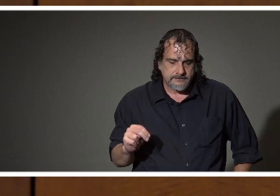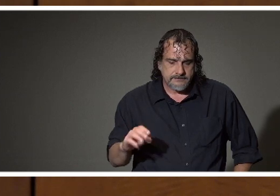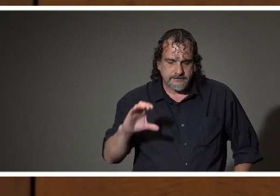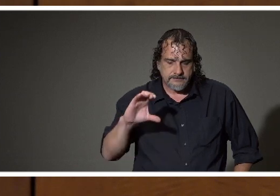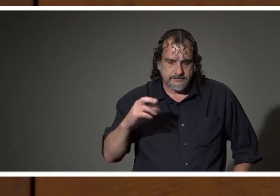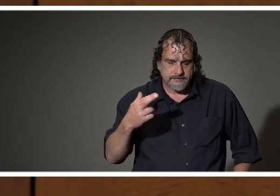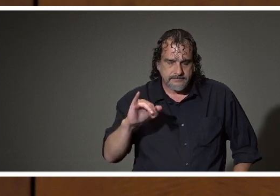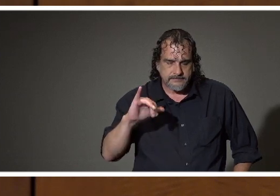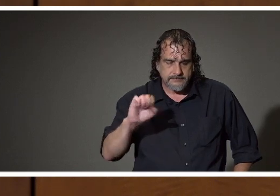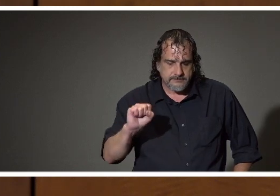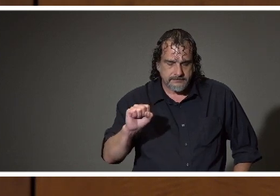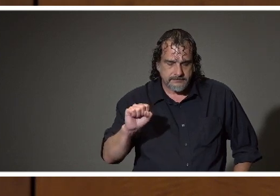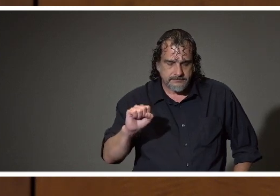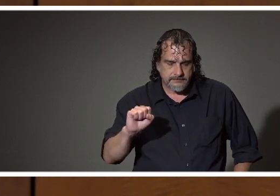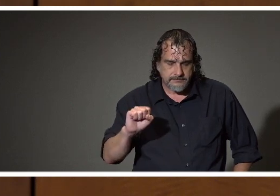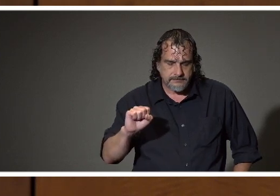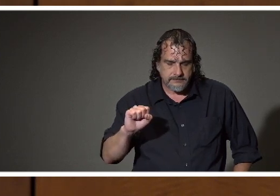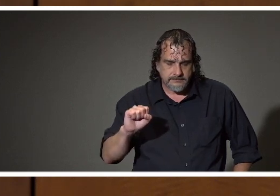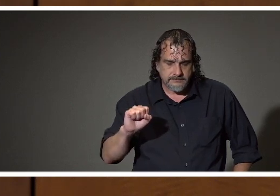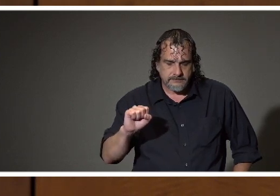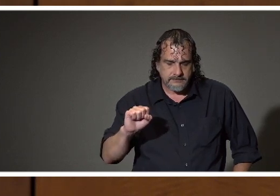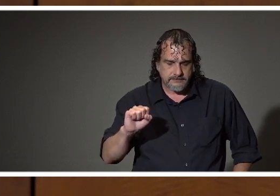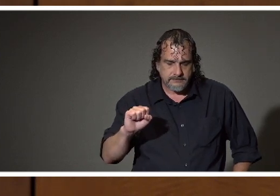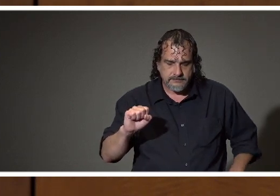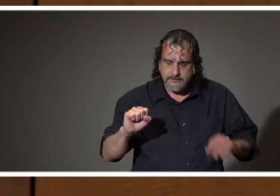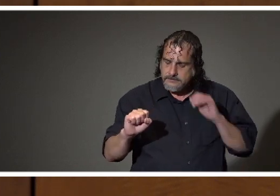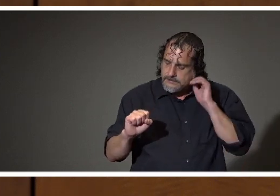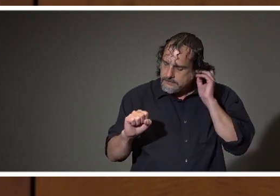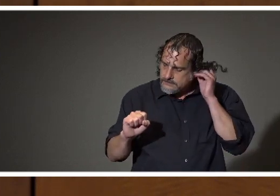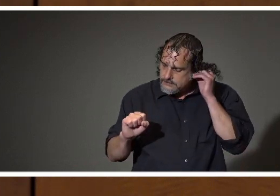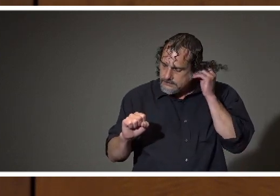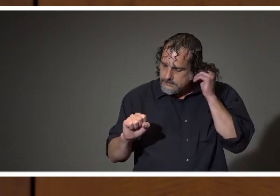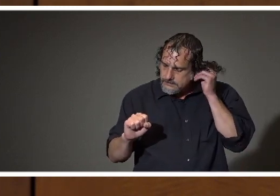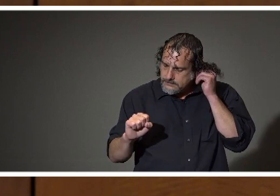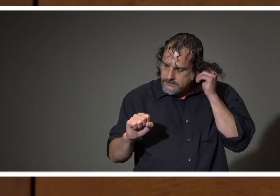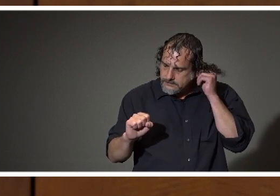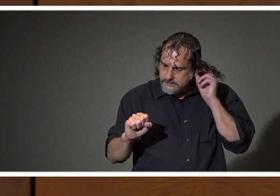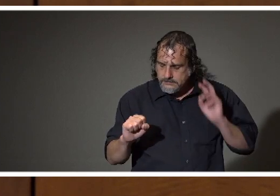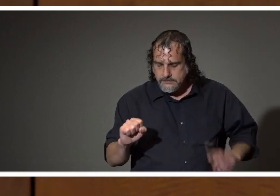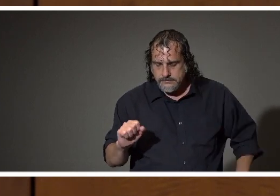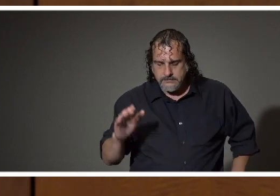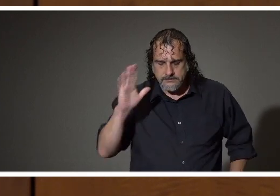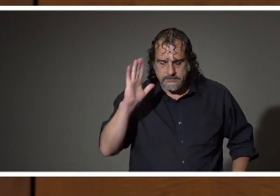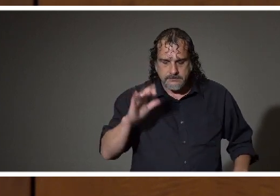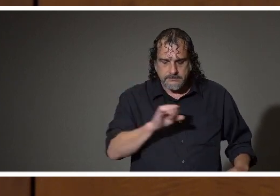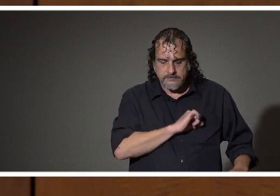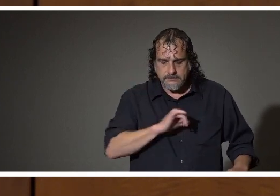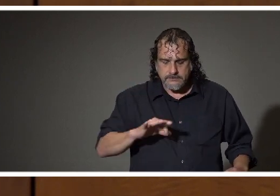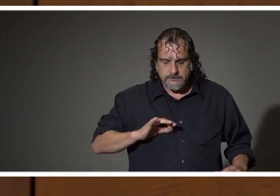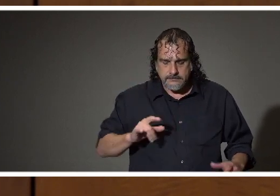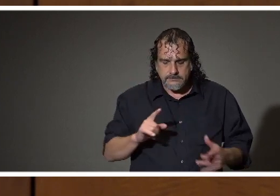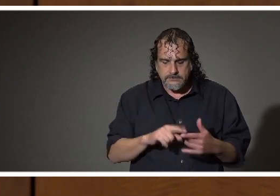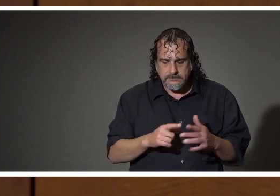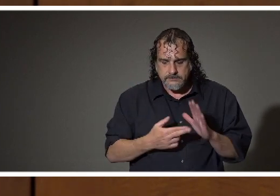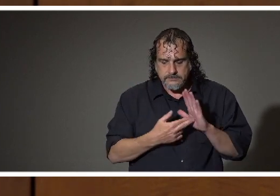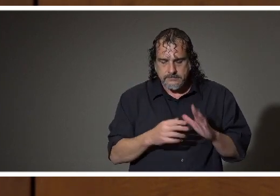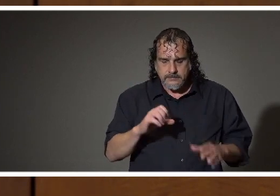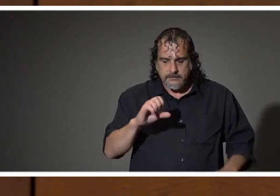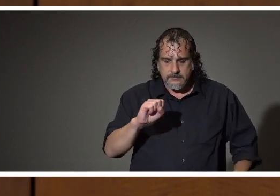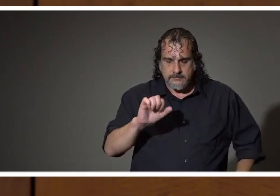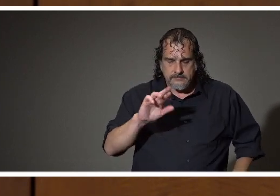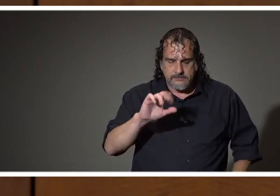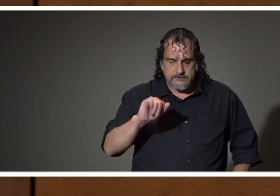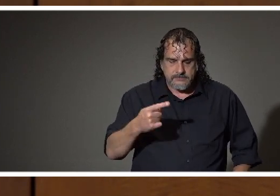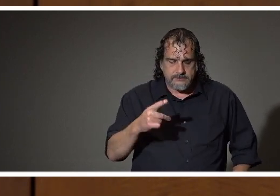Chris Rhodes in Petal, who is turning 48. And to former state representative Sarah Thomas, happy